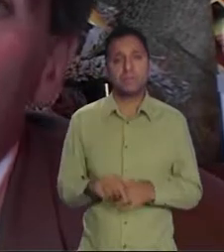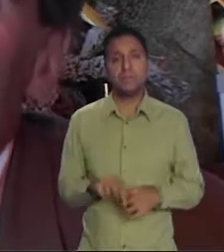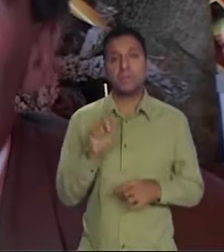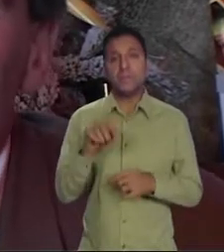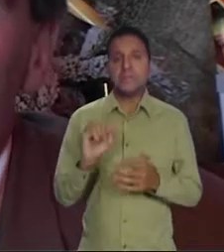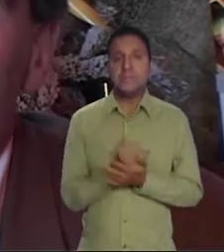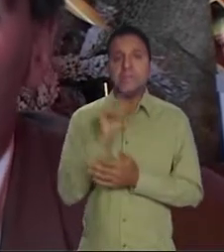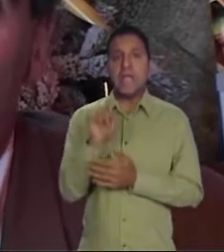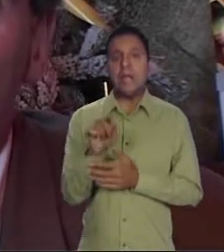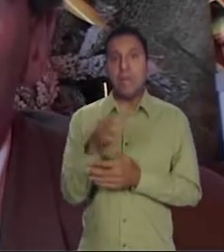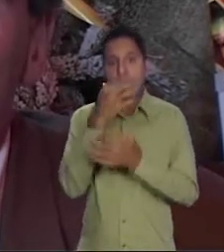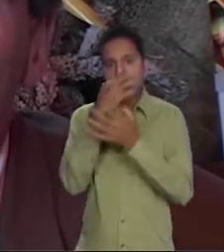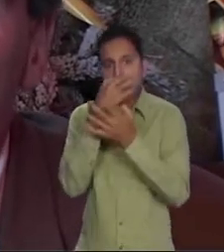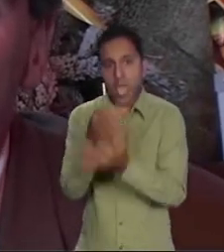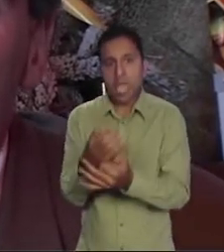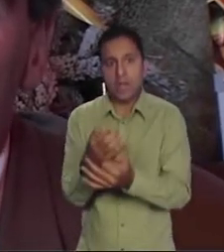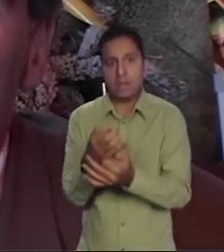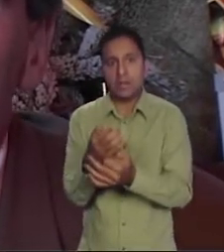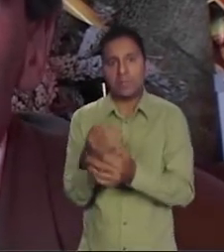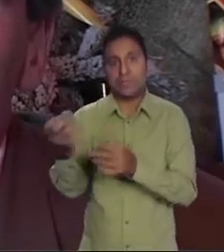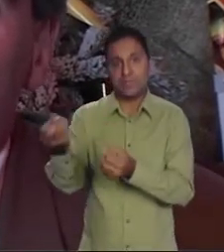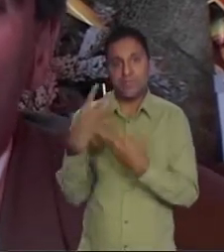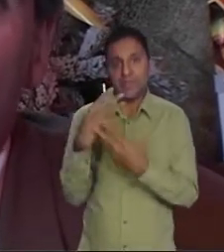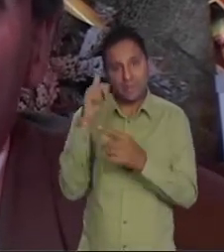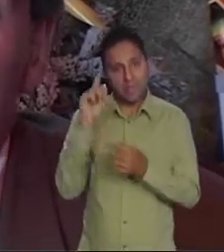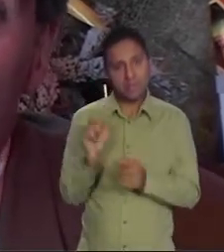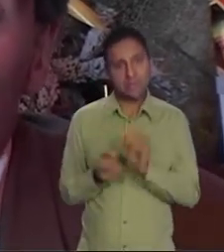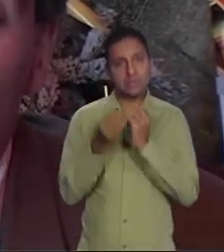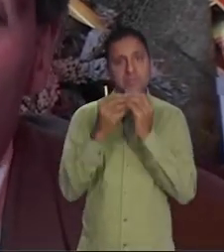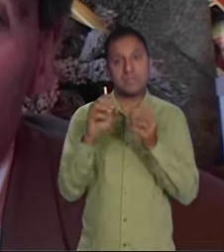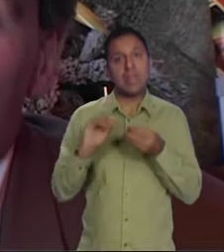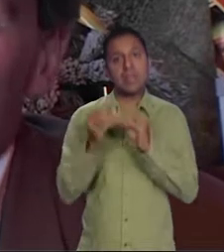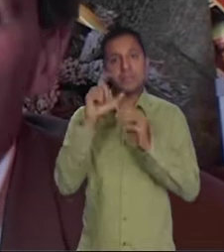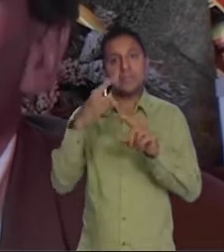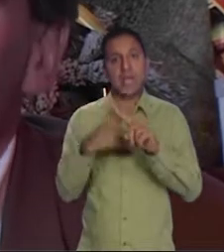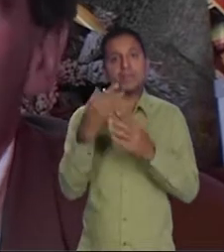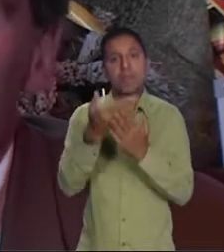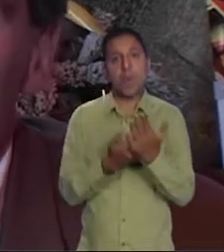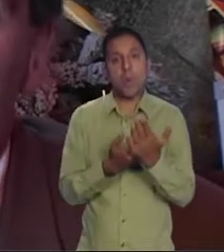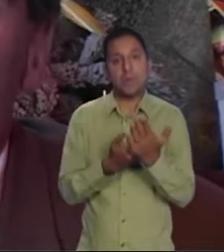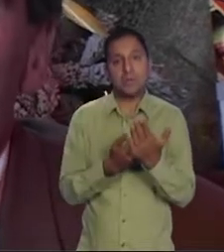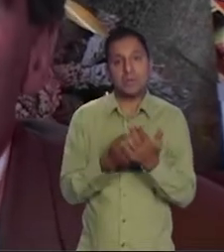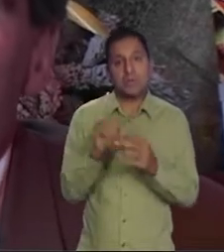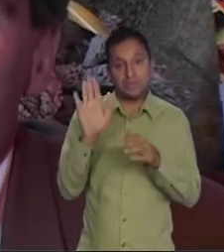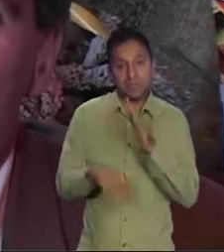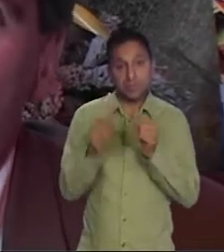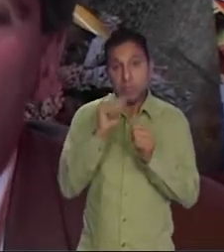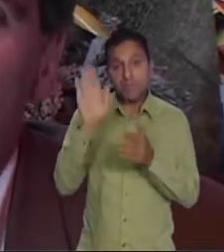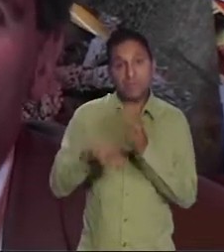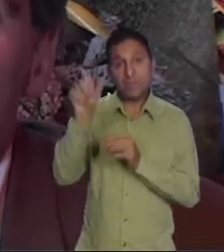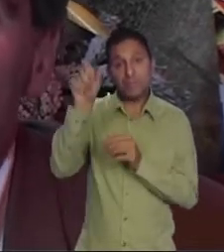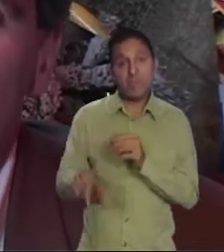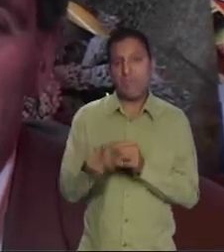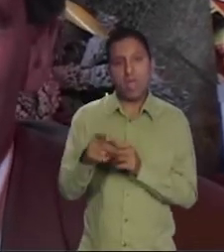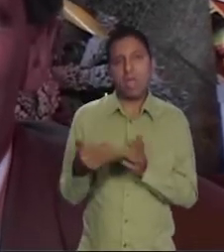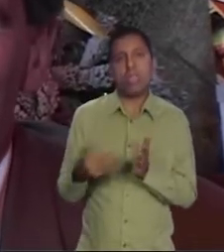the CX reports that were supposedly coming from this informer, and inventing also the financial demands of this informer. And rather than paying the